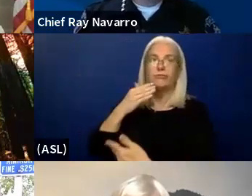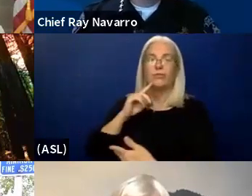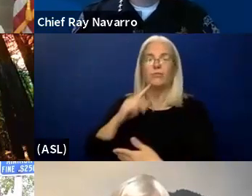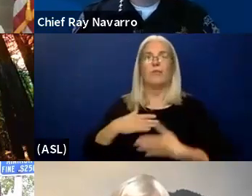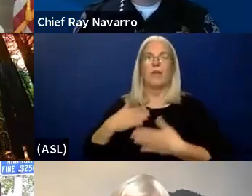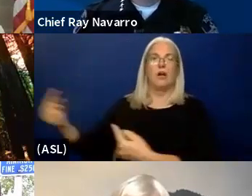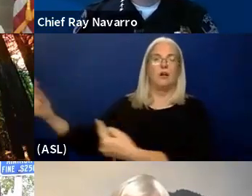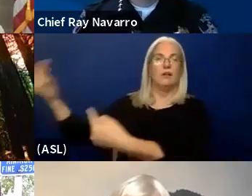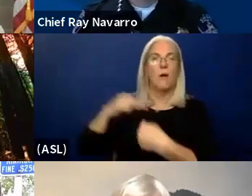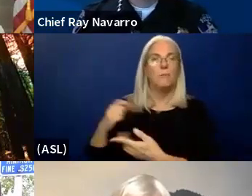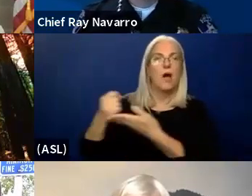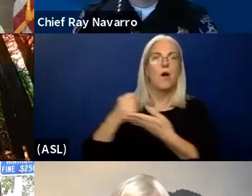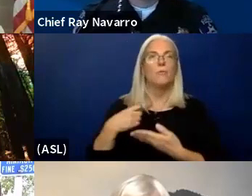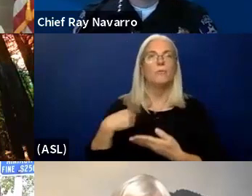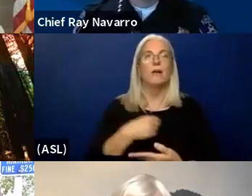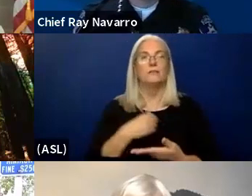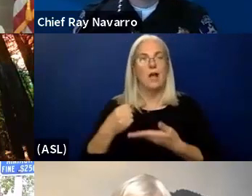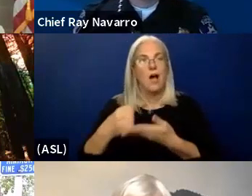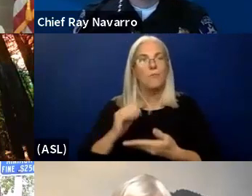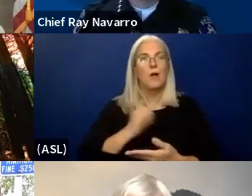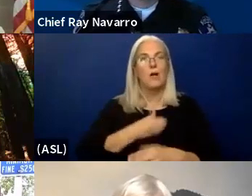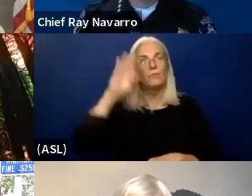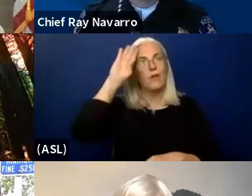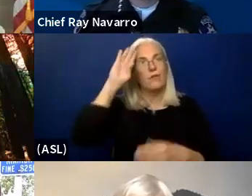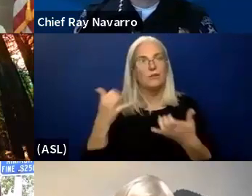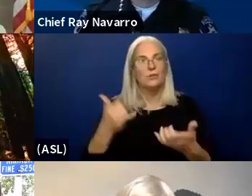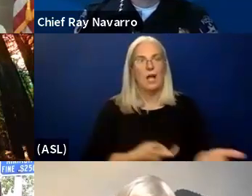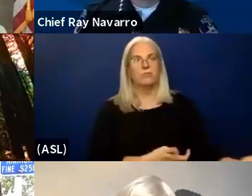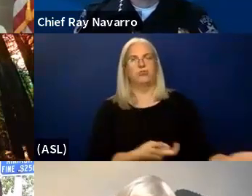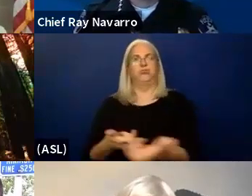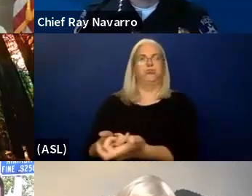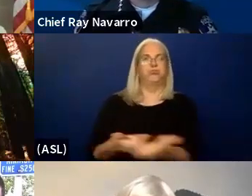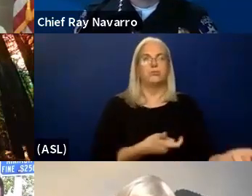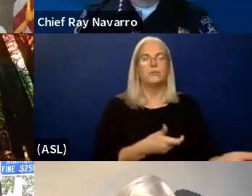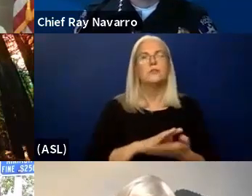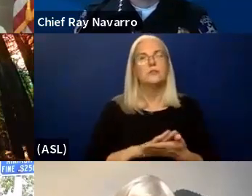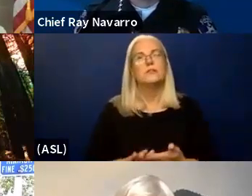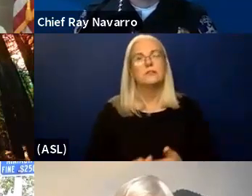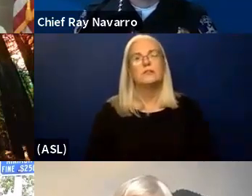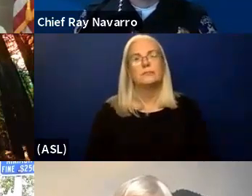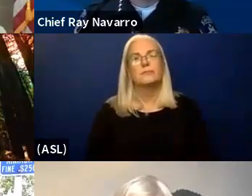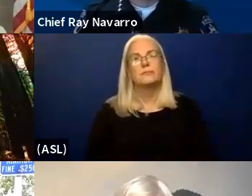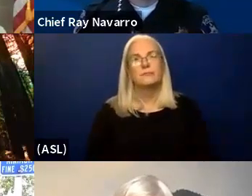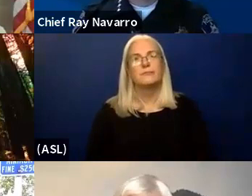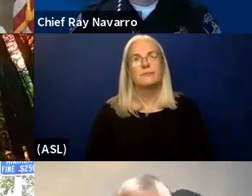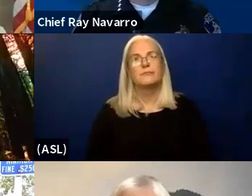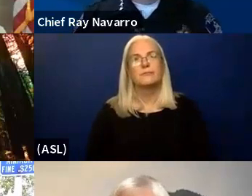are currently on the line working to contain this fire. And the report.